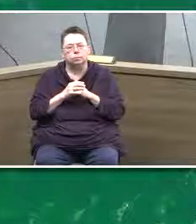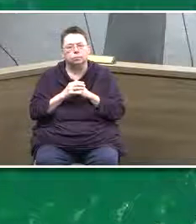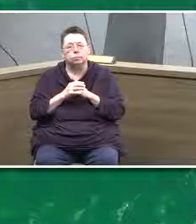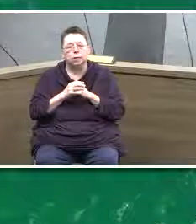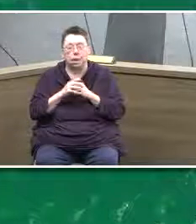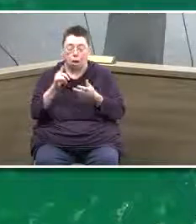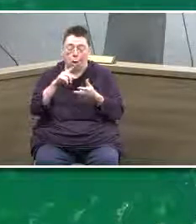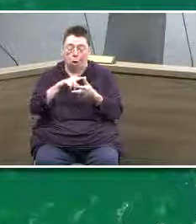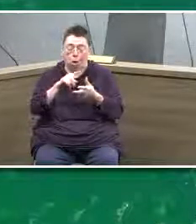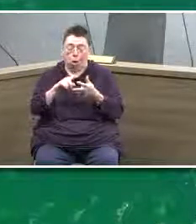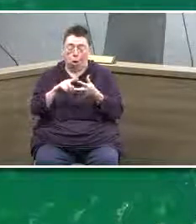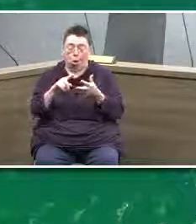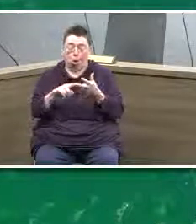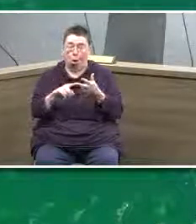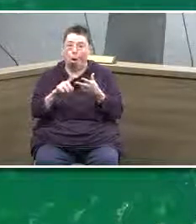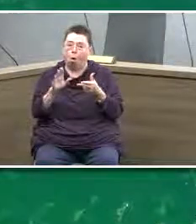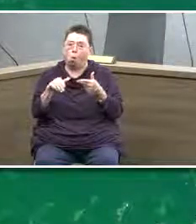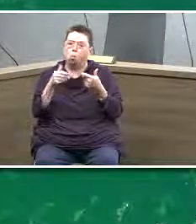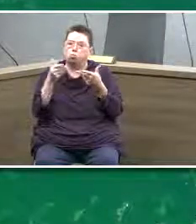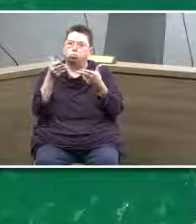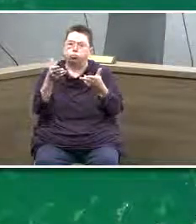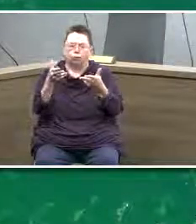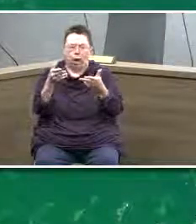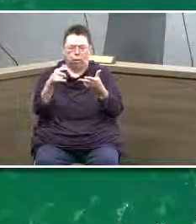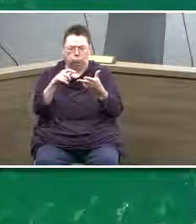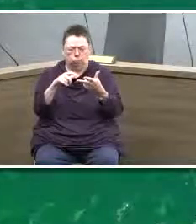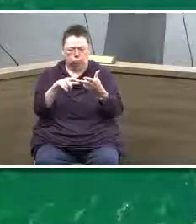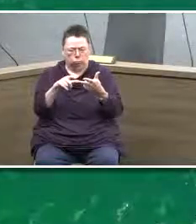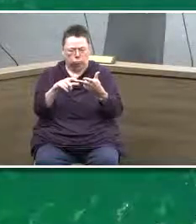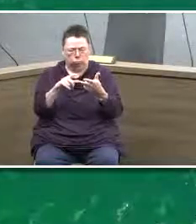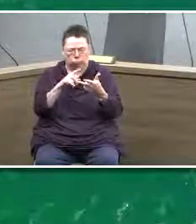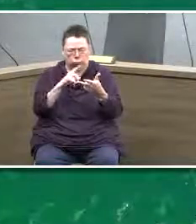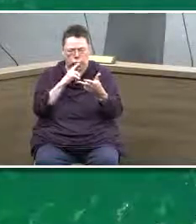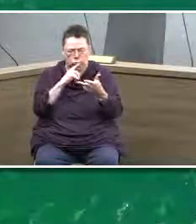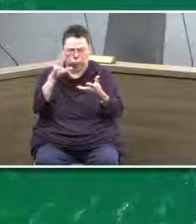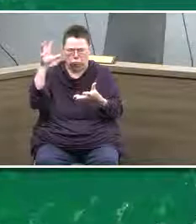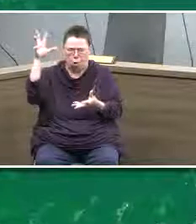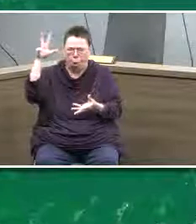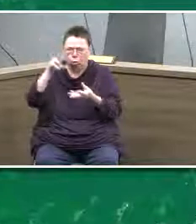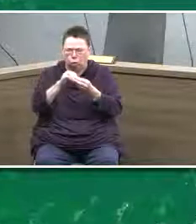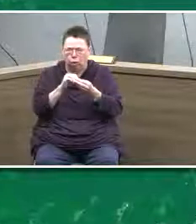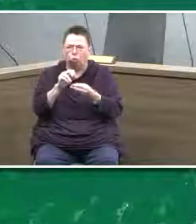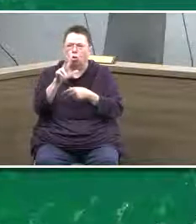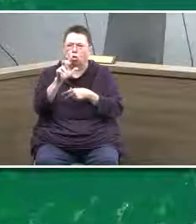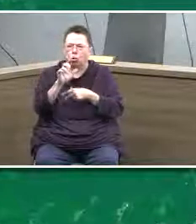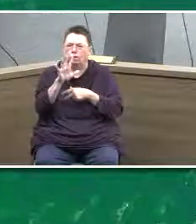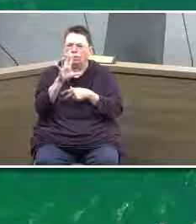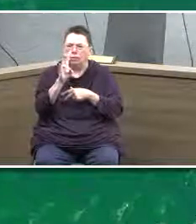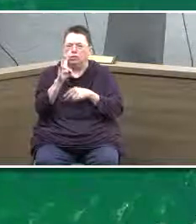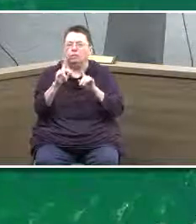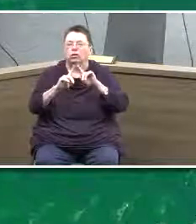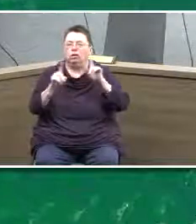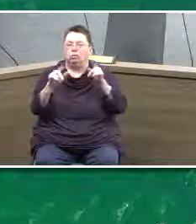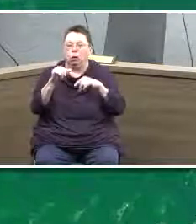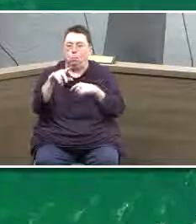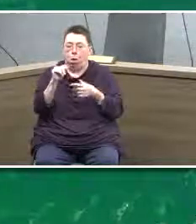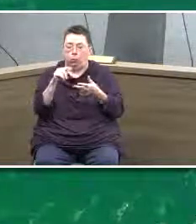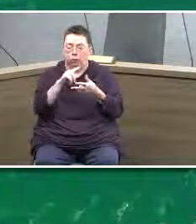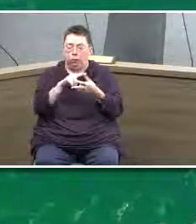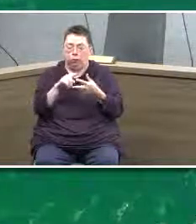All three properties provide a combined total number of 357 units.